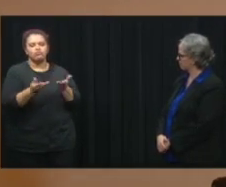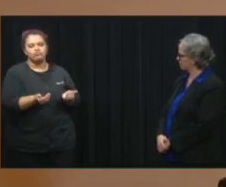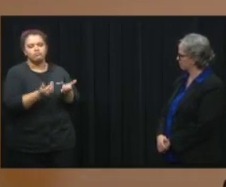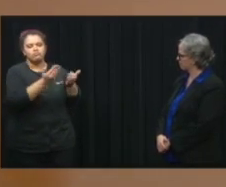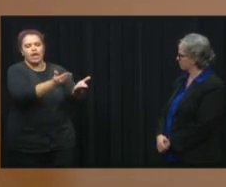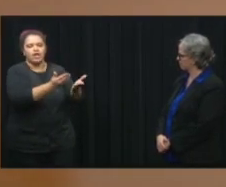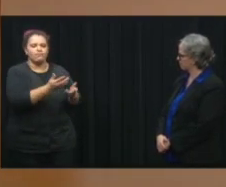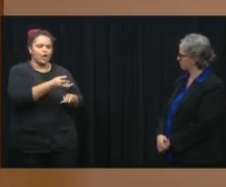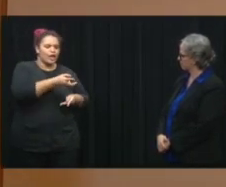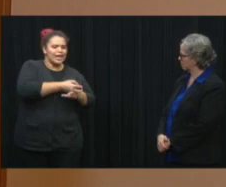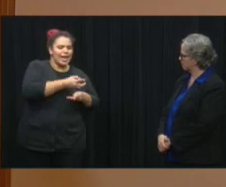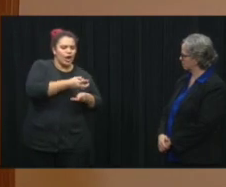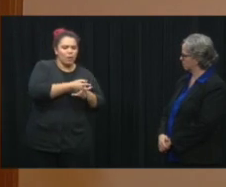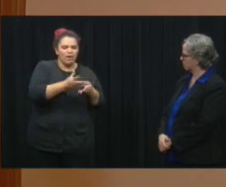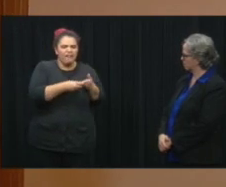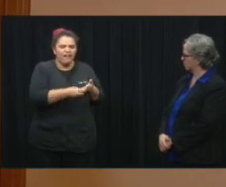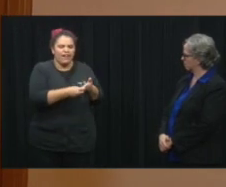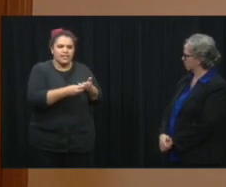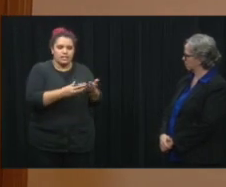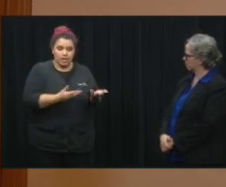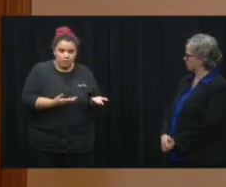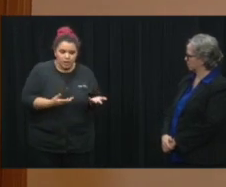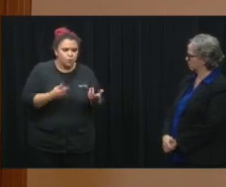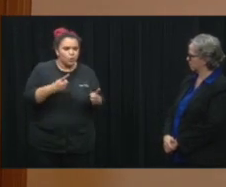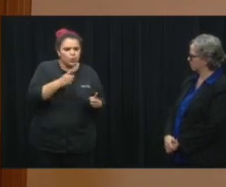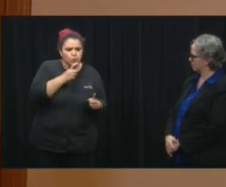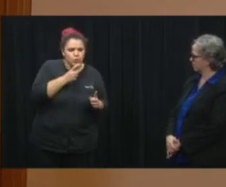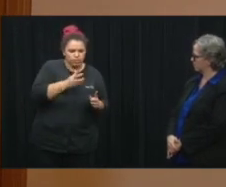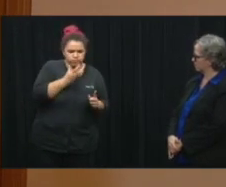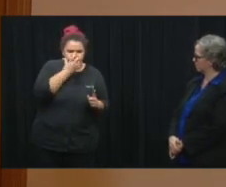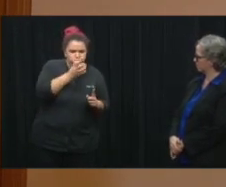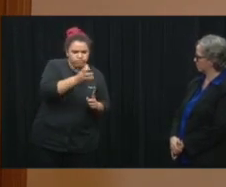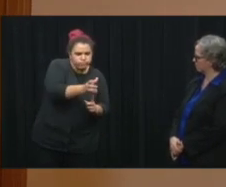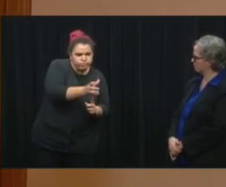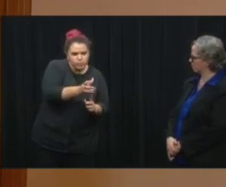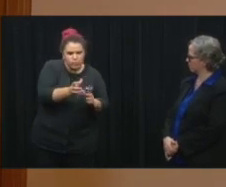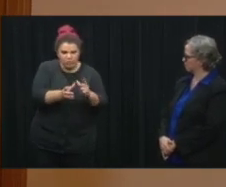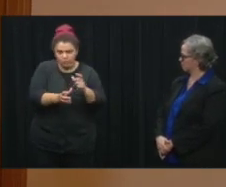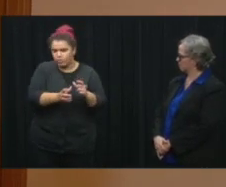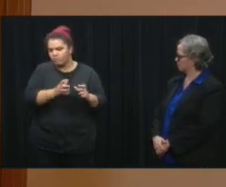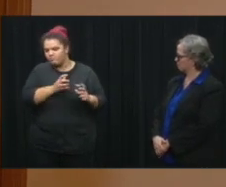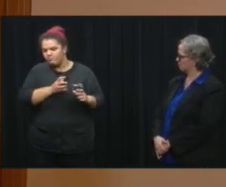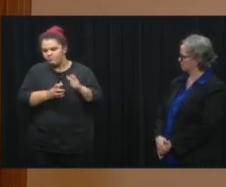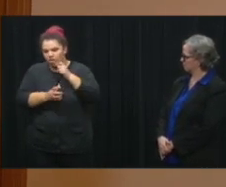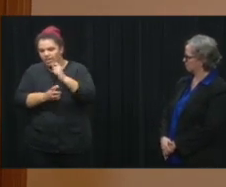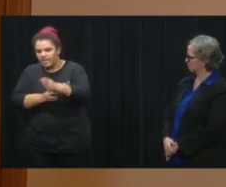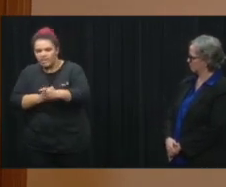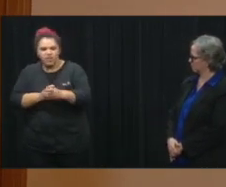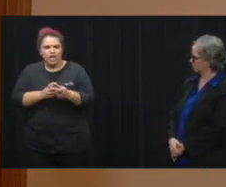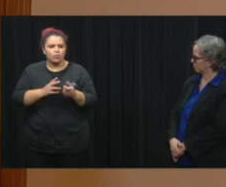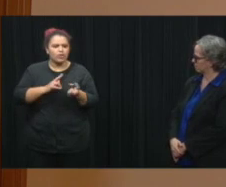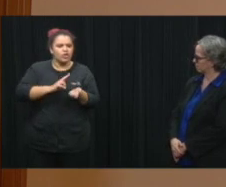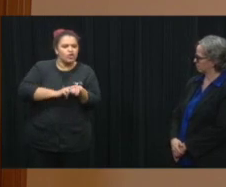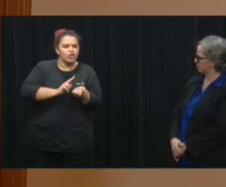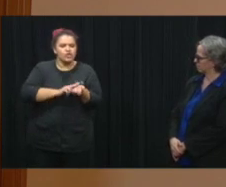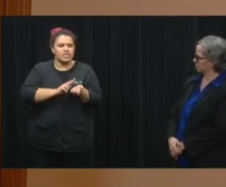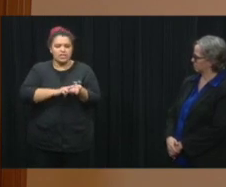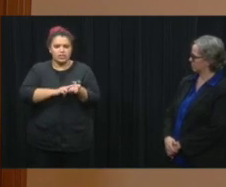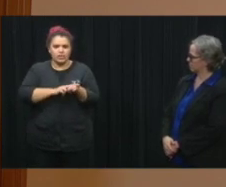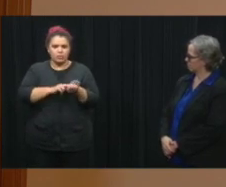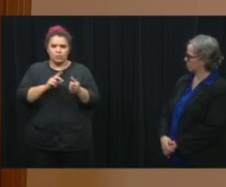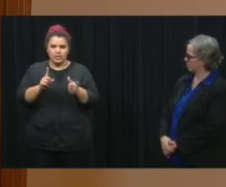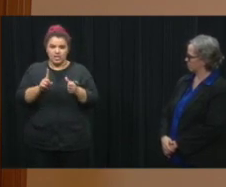now unemployed because elective surgeries aren't going on, would they be getting first priority to be deployed?